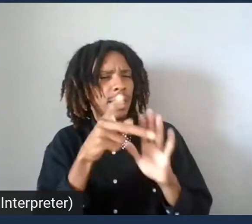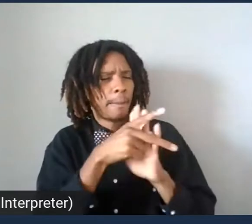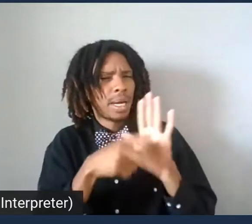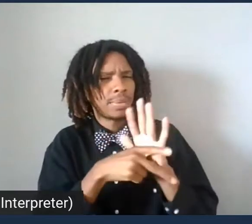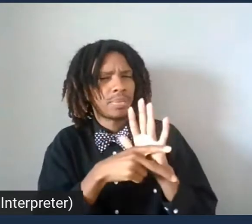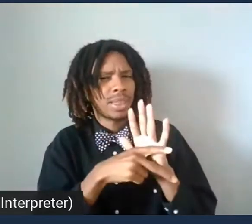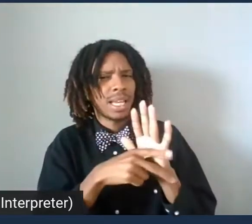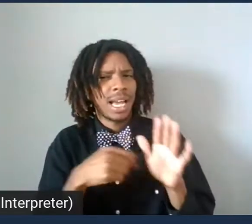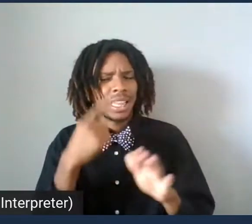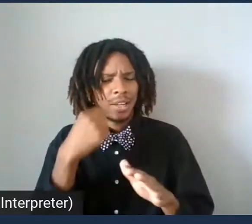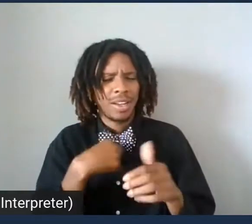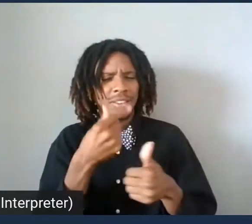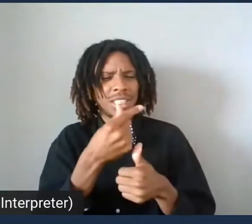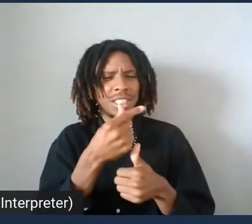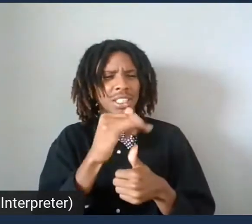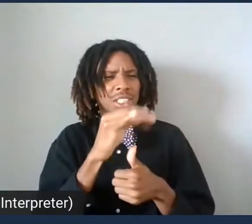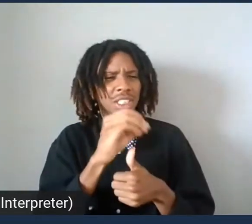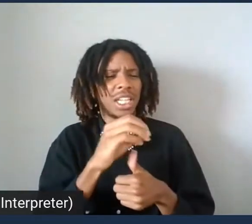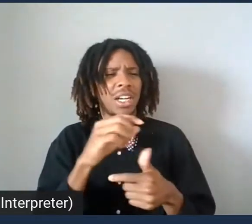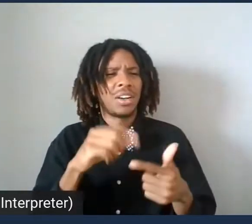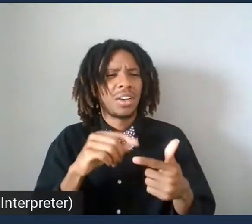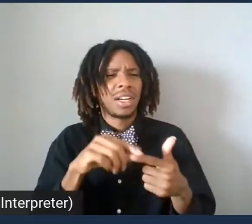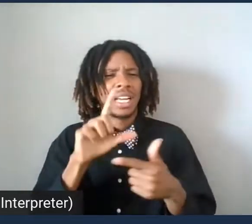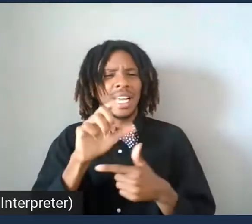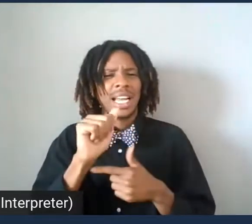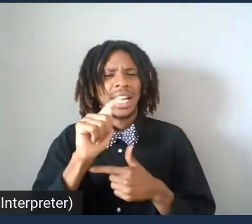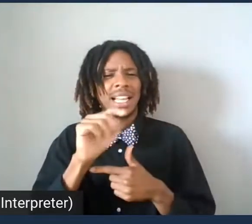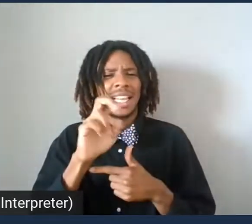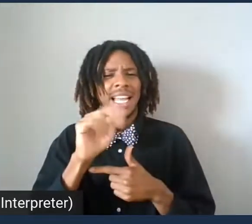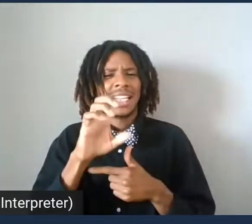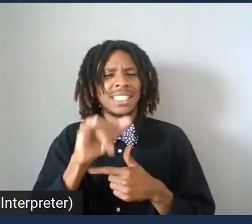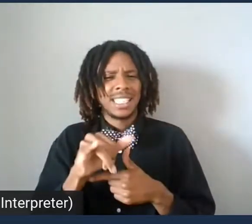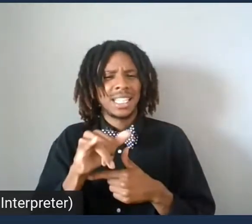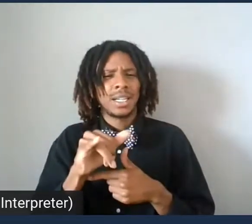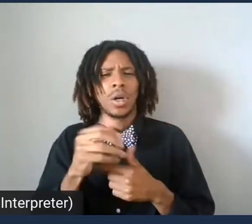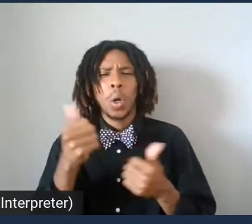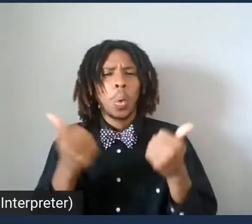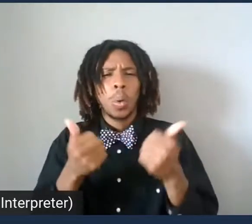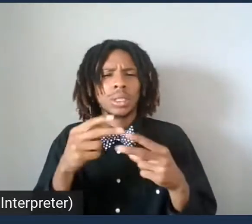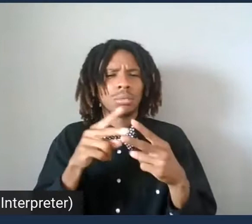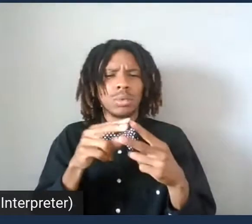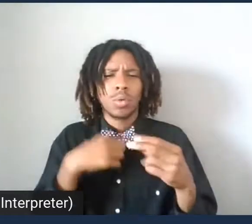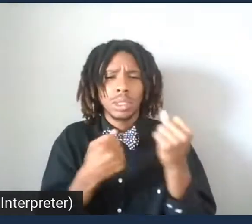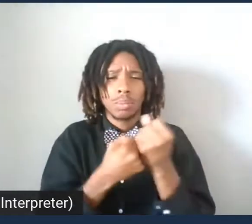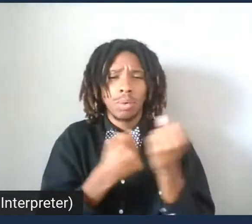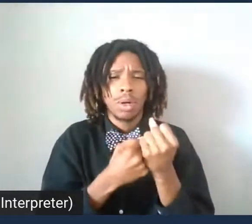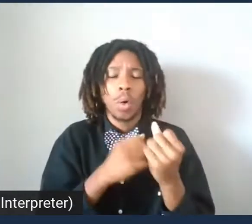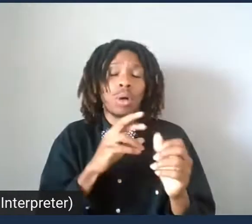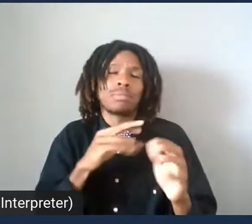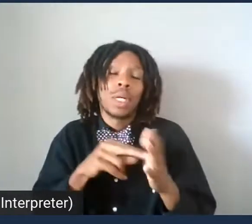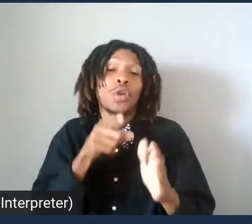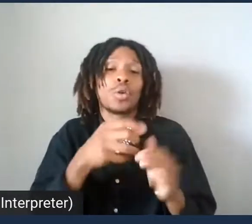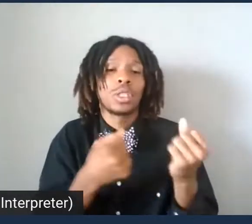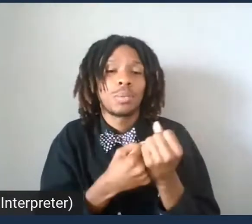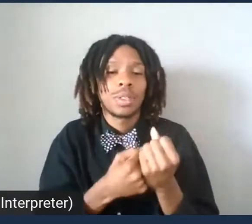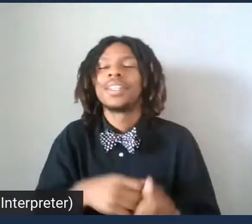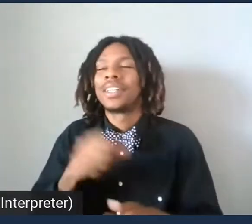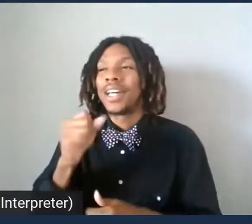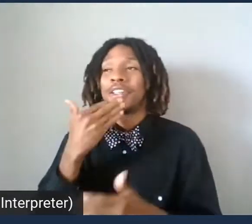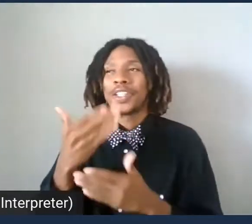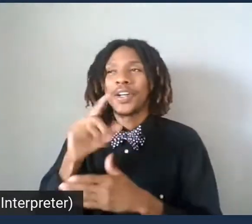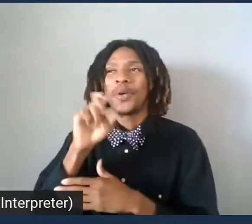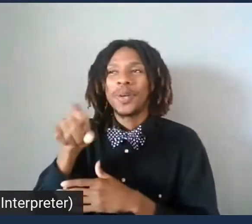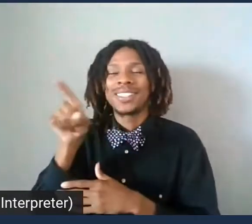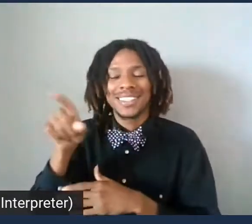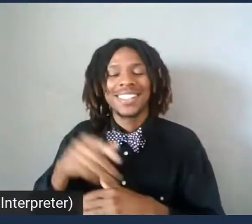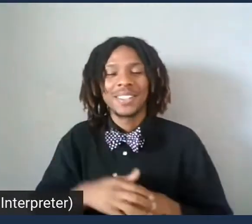we've got geo and latency based. Is there a which ones do we support, or do you support? Yep, that's a good question.